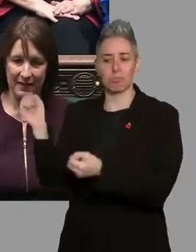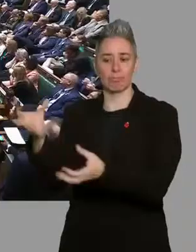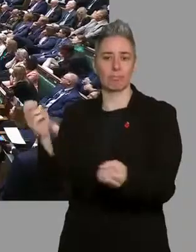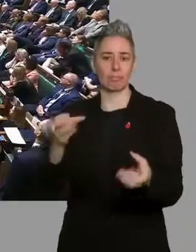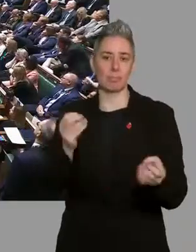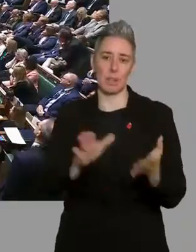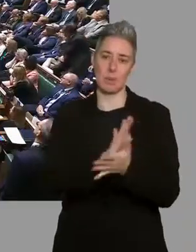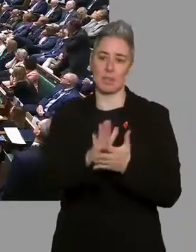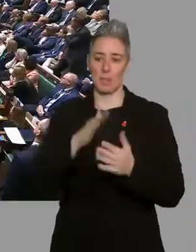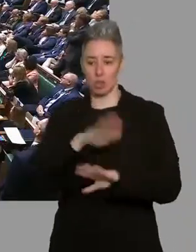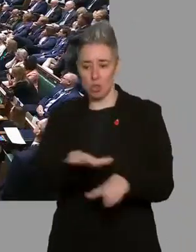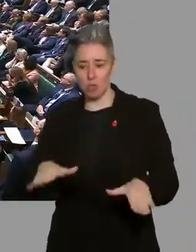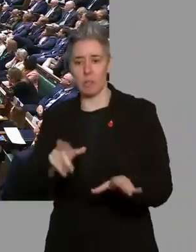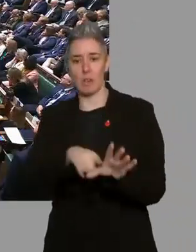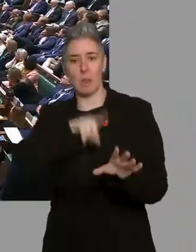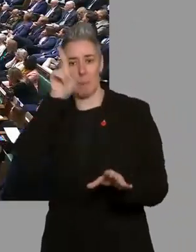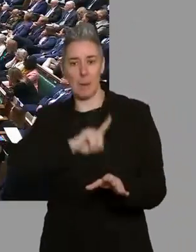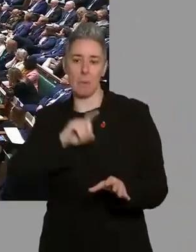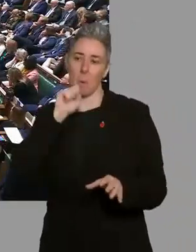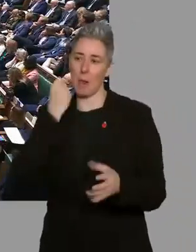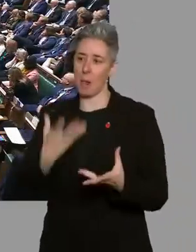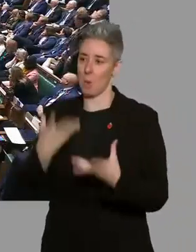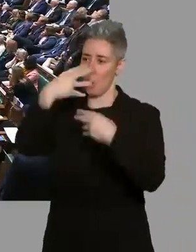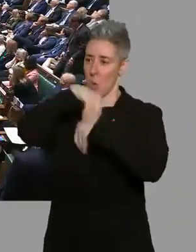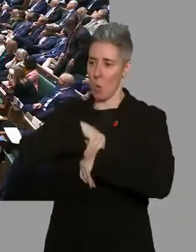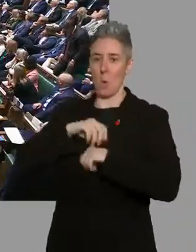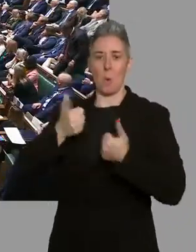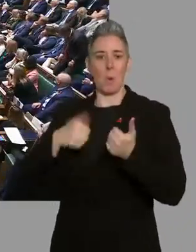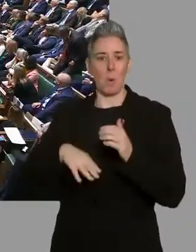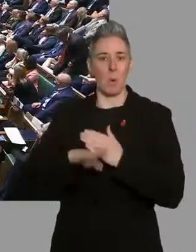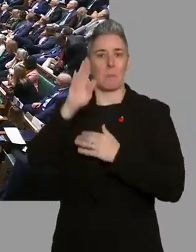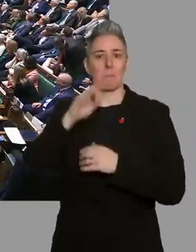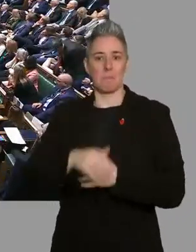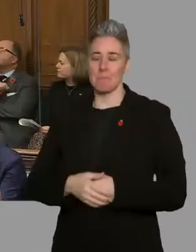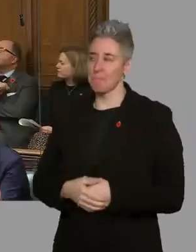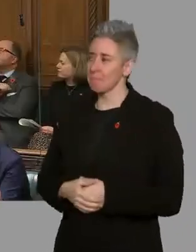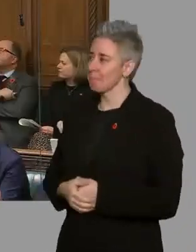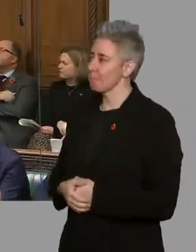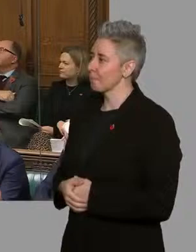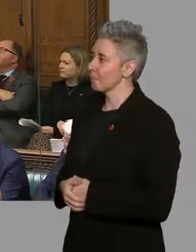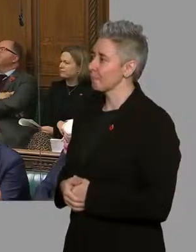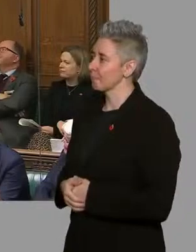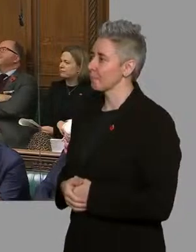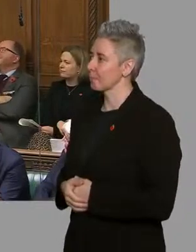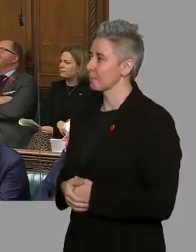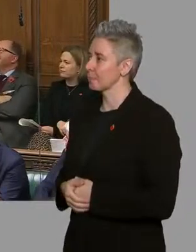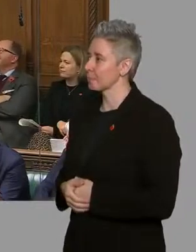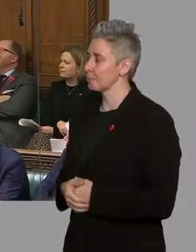country. James Cleverly.